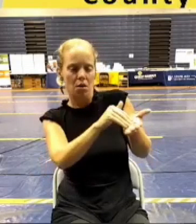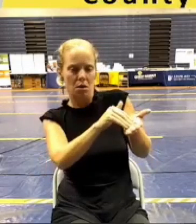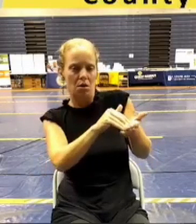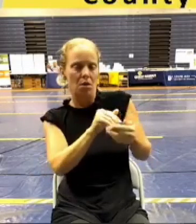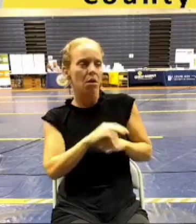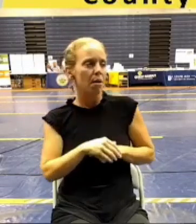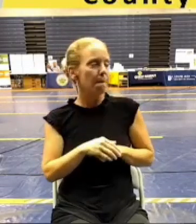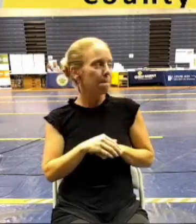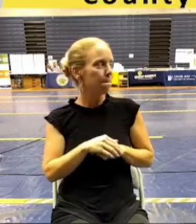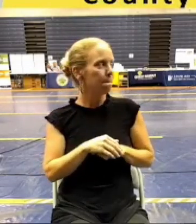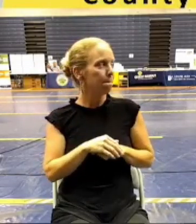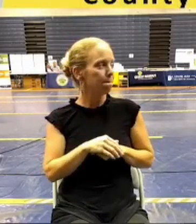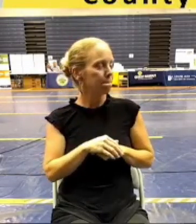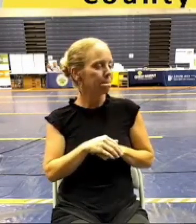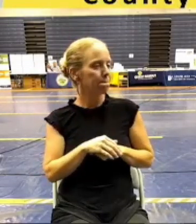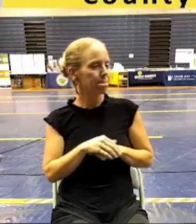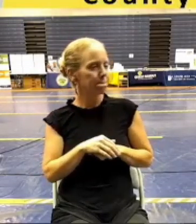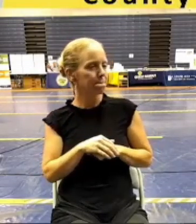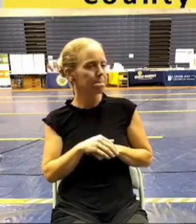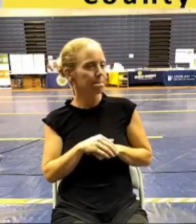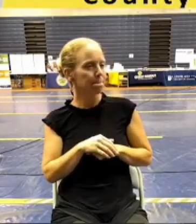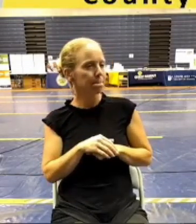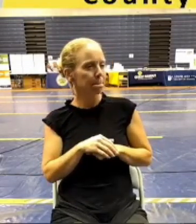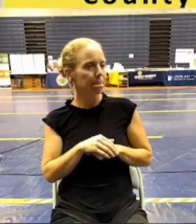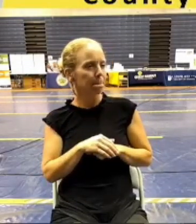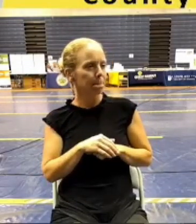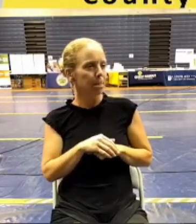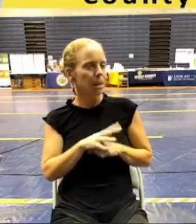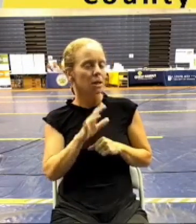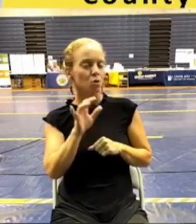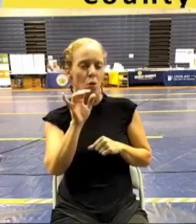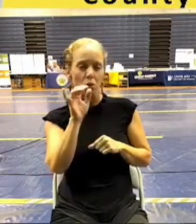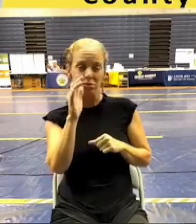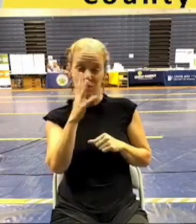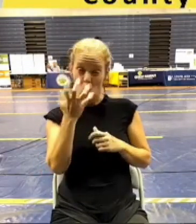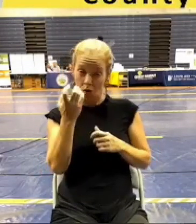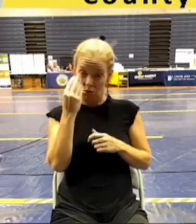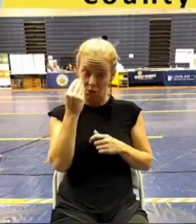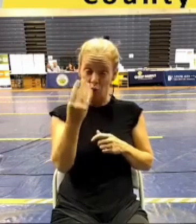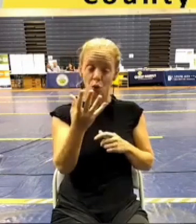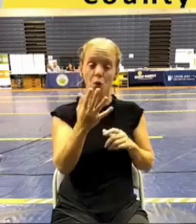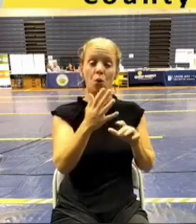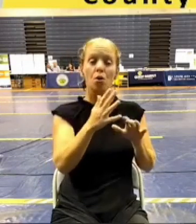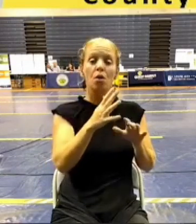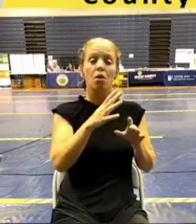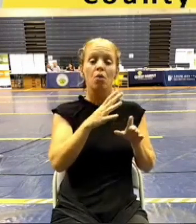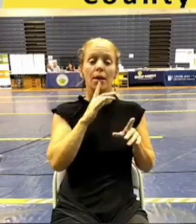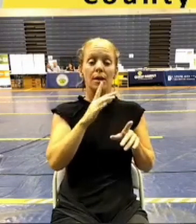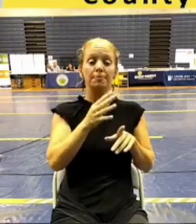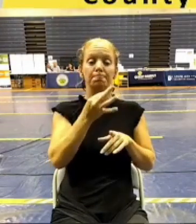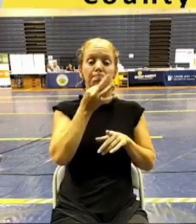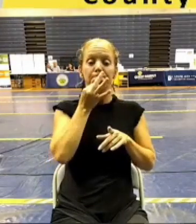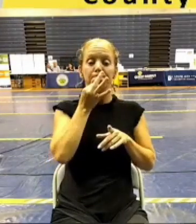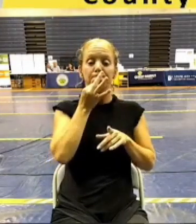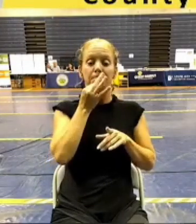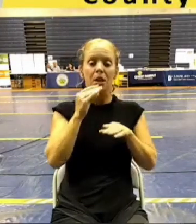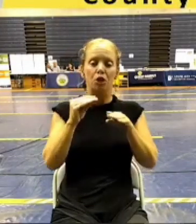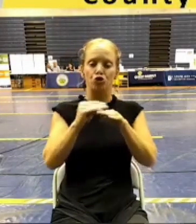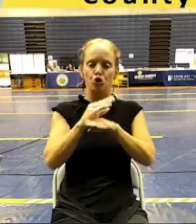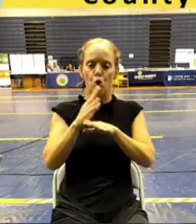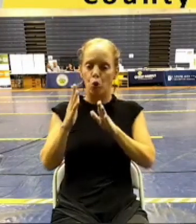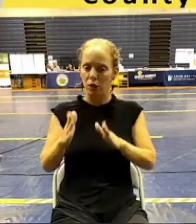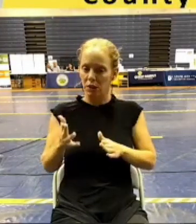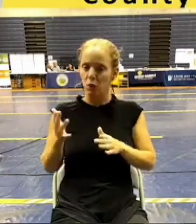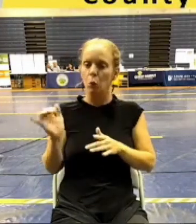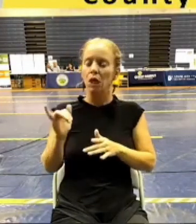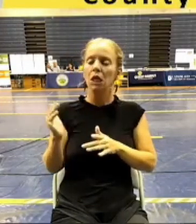I'd just like to say that our team also enlisted the help of professional consultants to assist us with this. We couldn't do this on our own. It's too huge of a